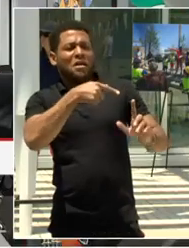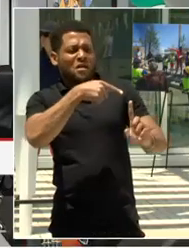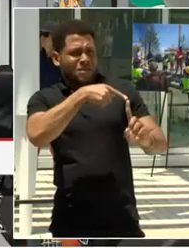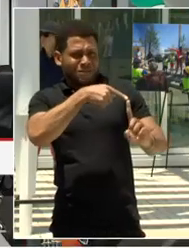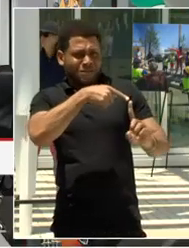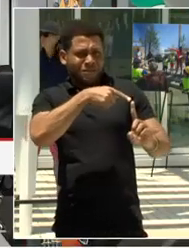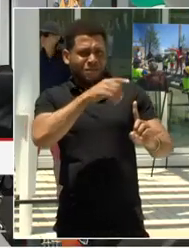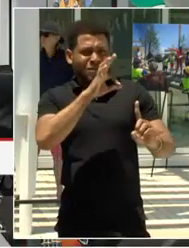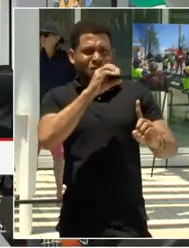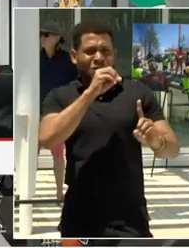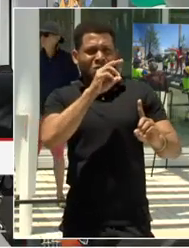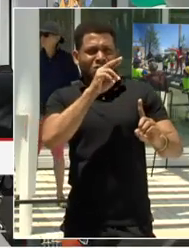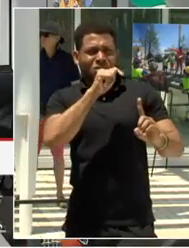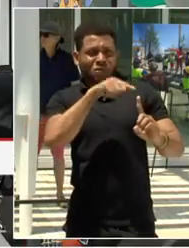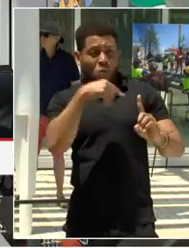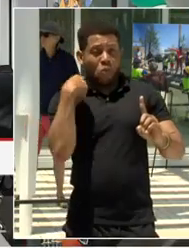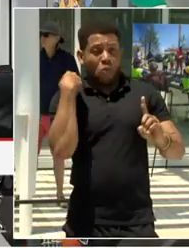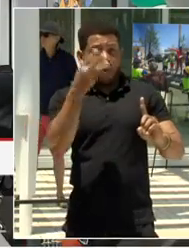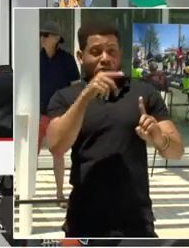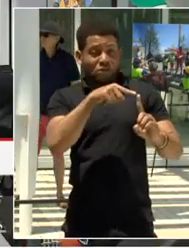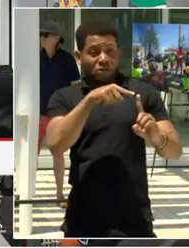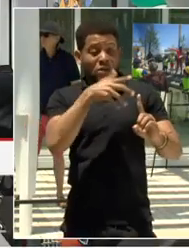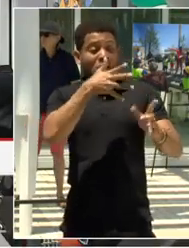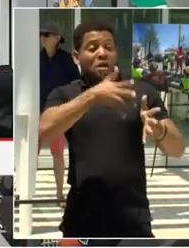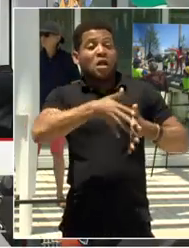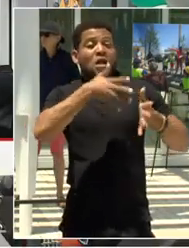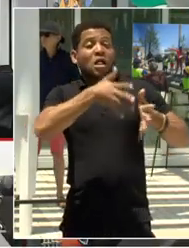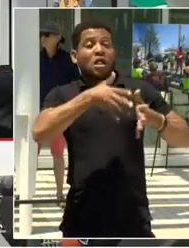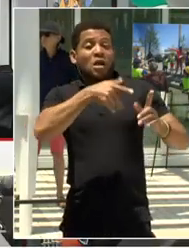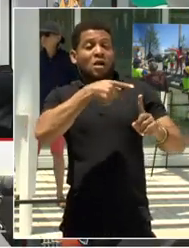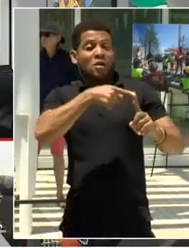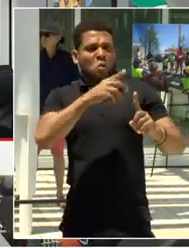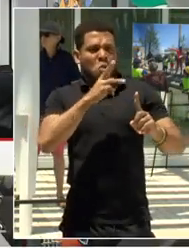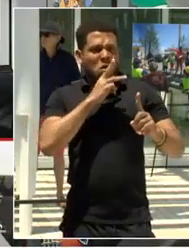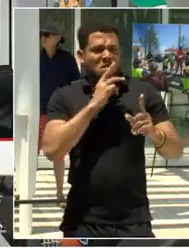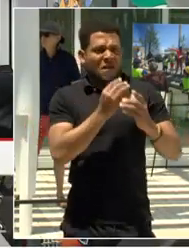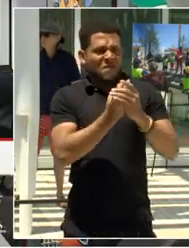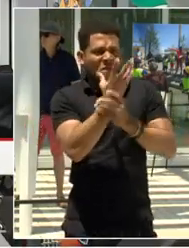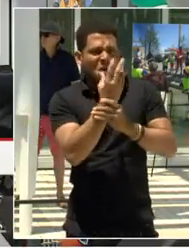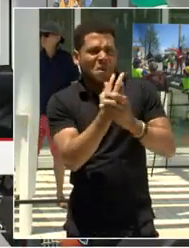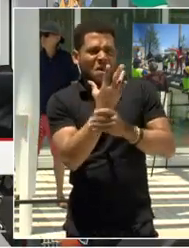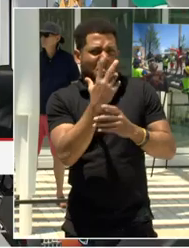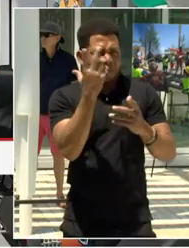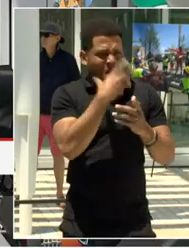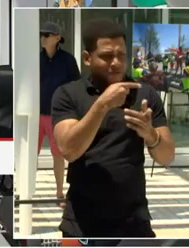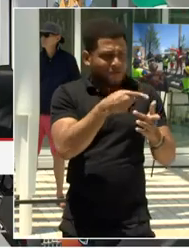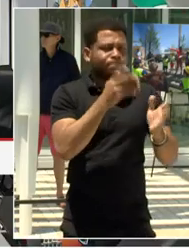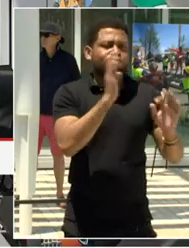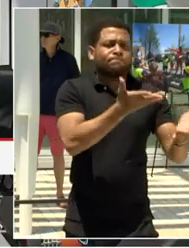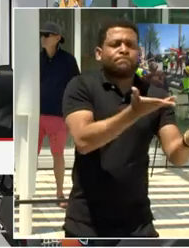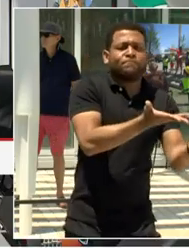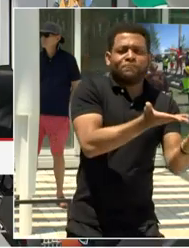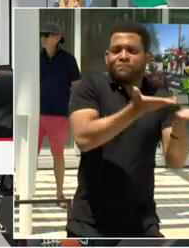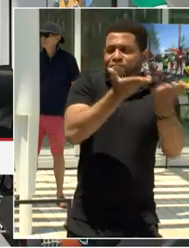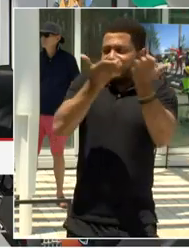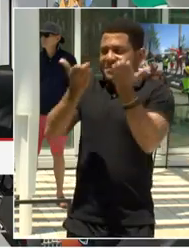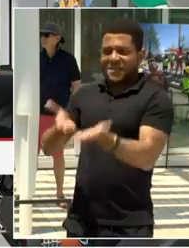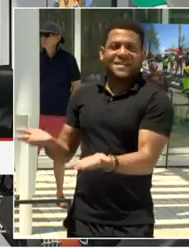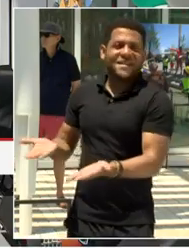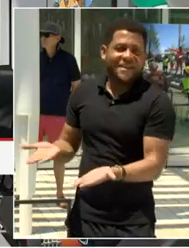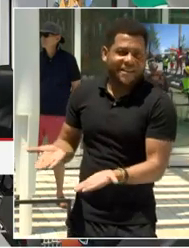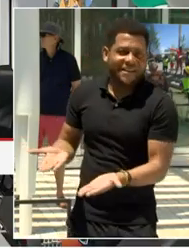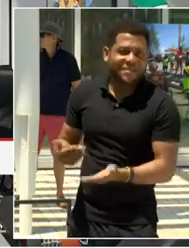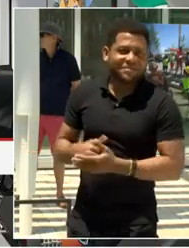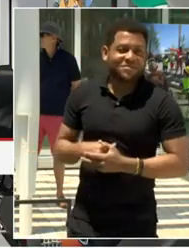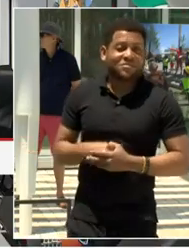Washington. We restored it to its original beauty. I asked that you take a look at that. Also, the column layouts of the